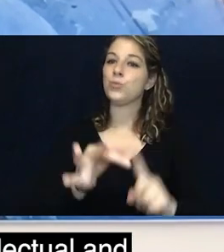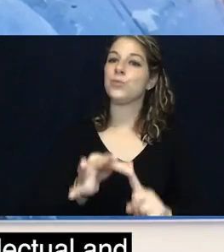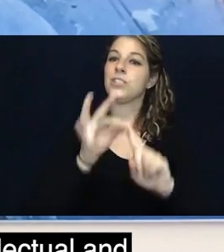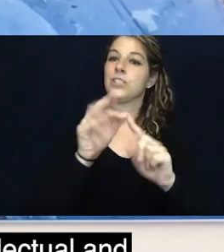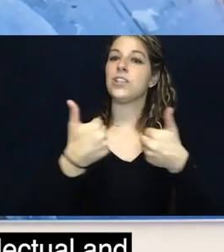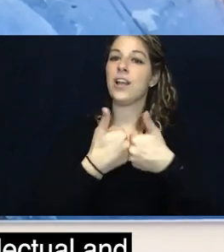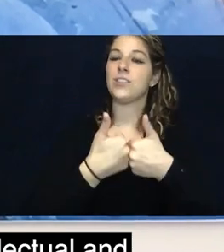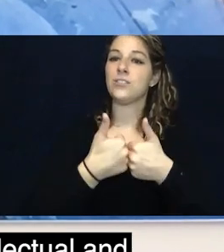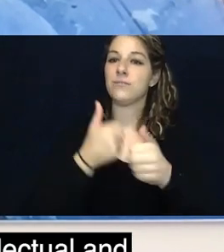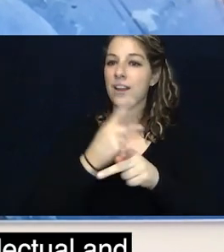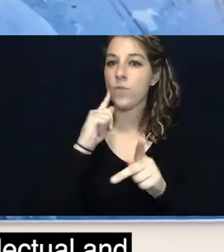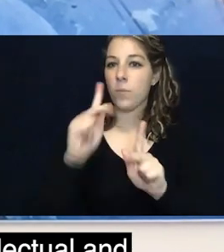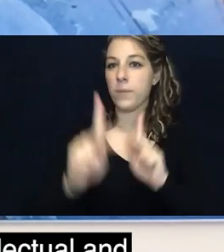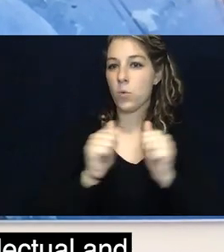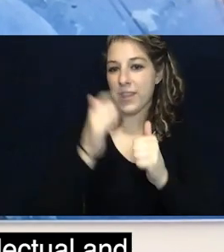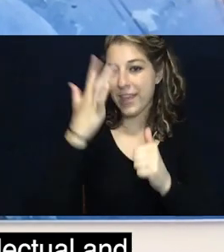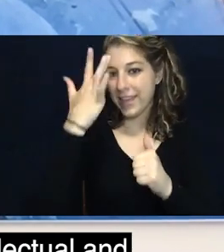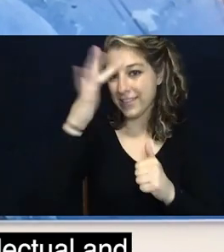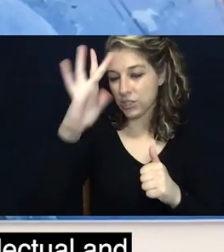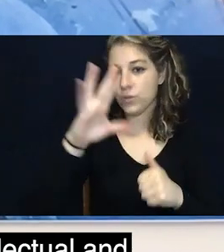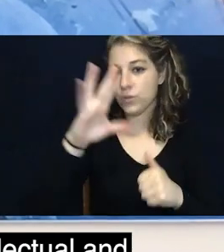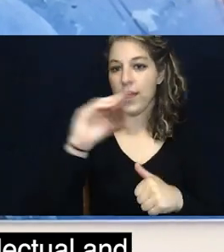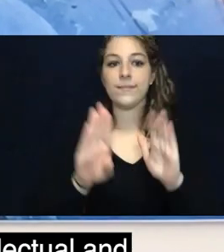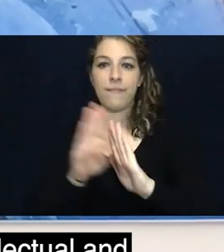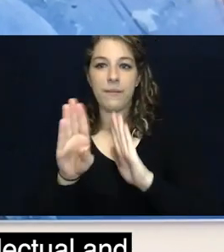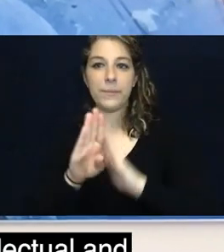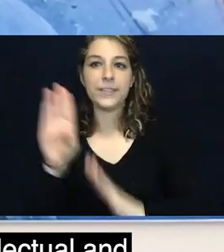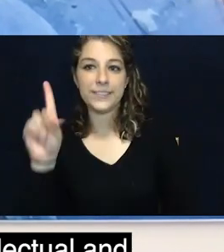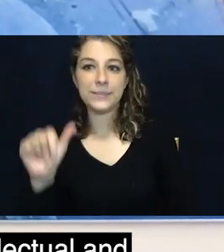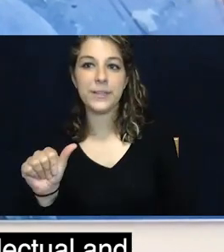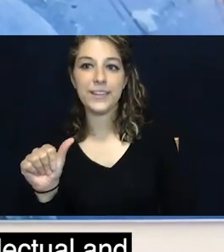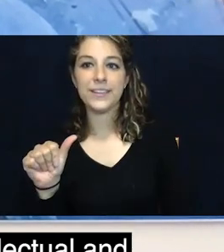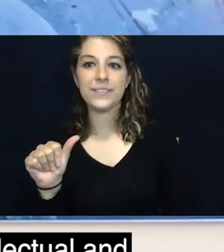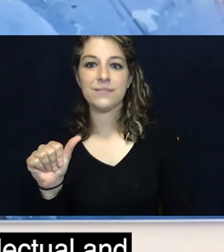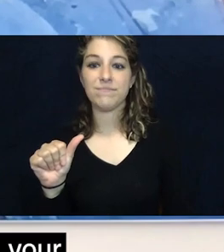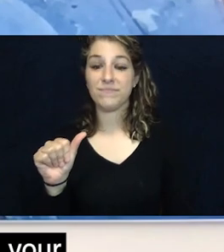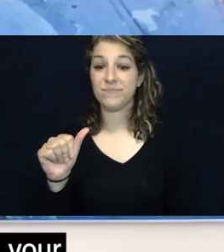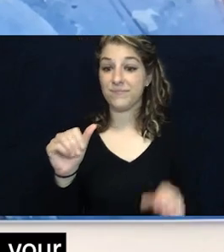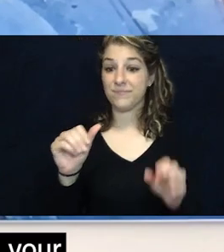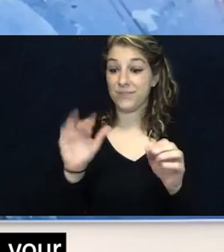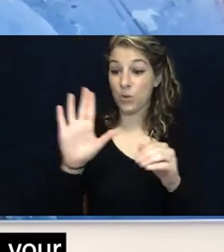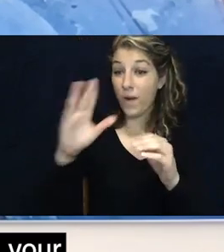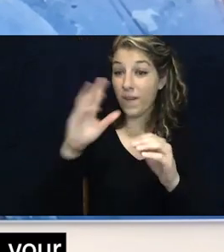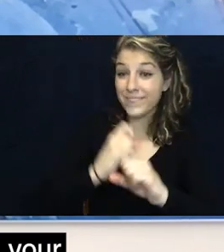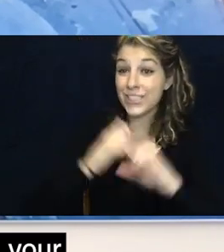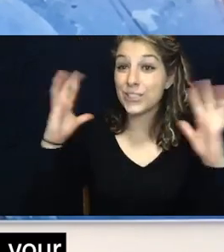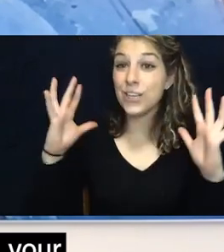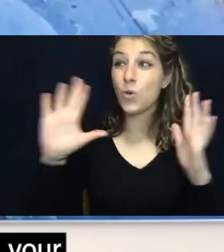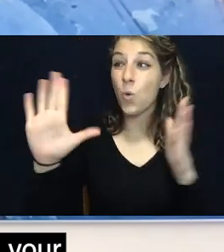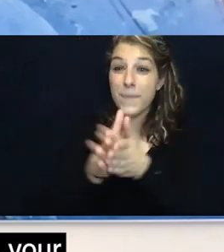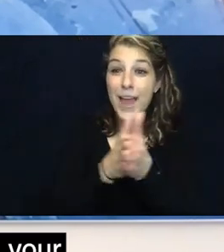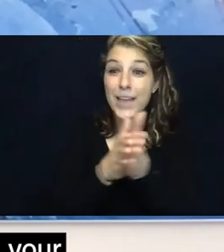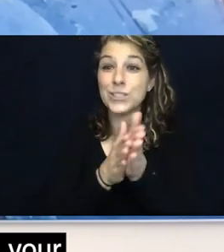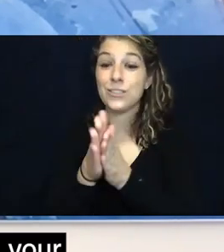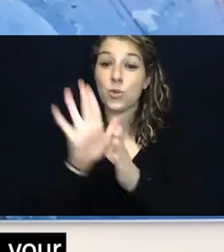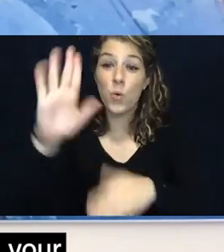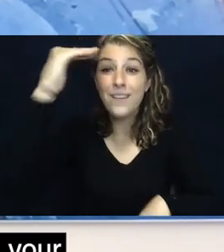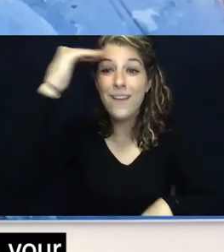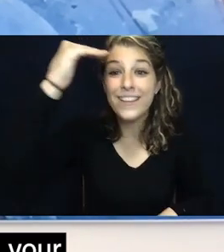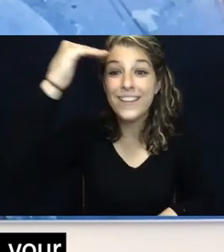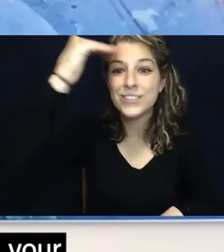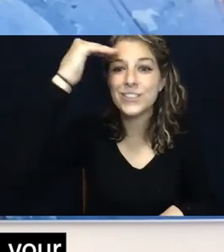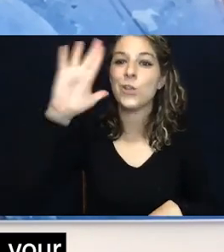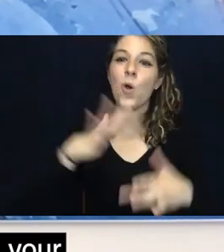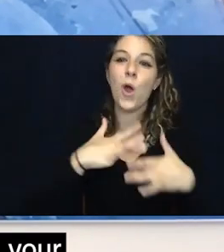unique challenges in caring for people with intellectual and developmental disabilities. With little more than your vision, your passion,